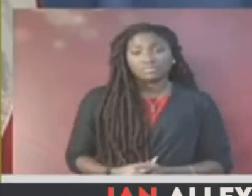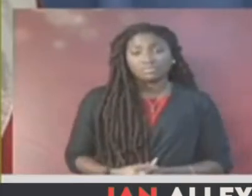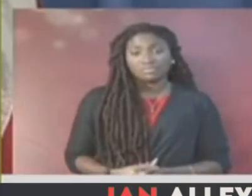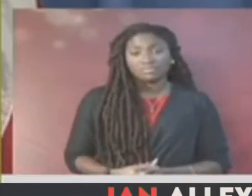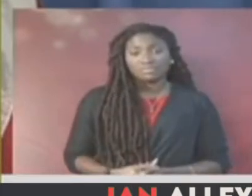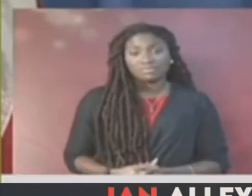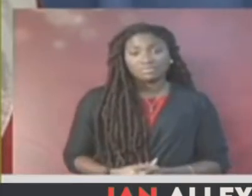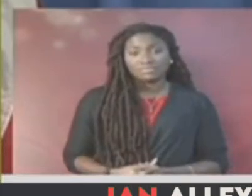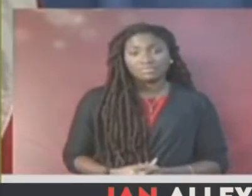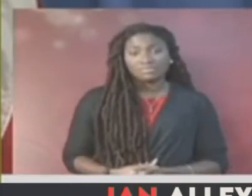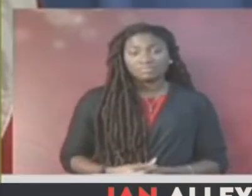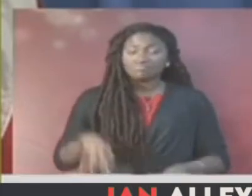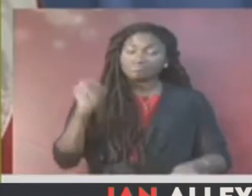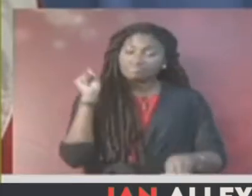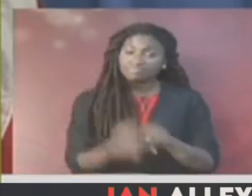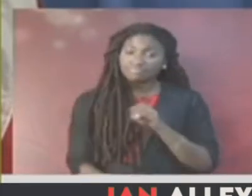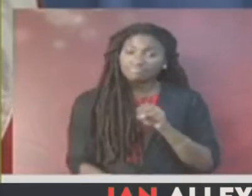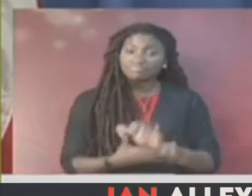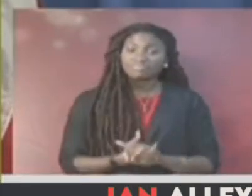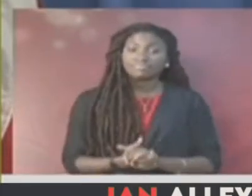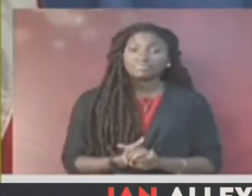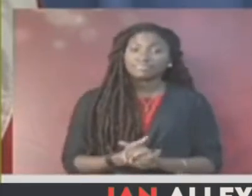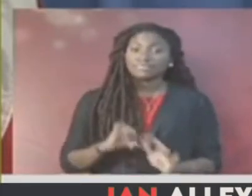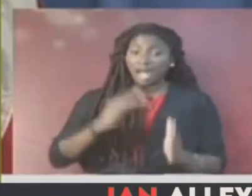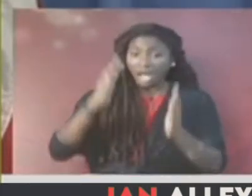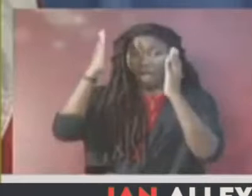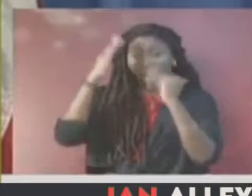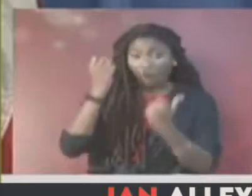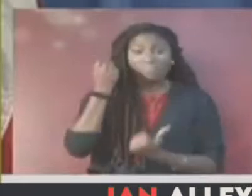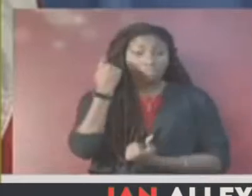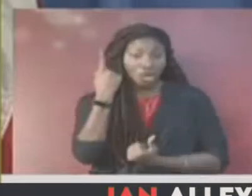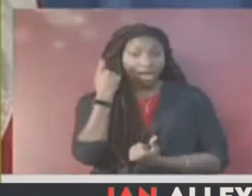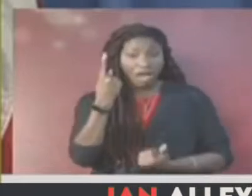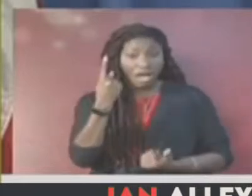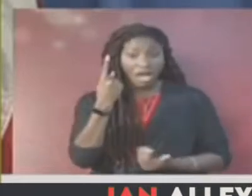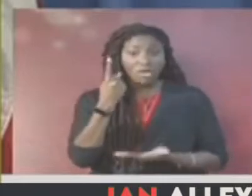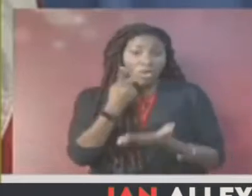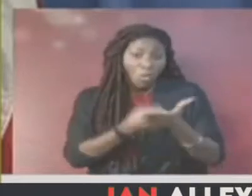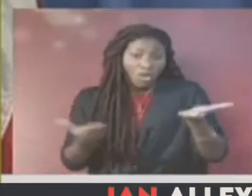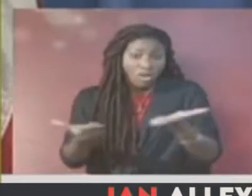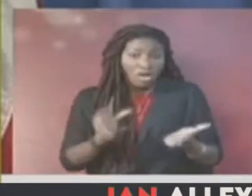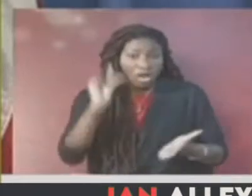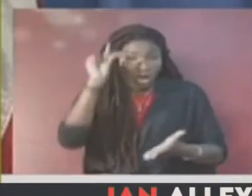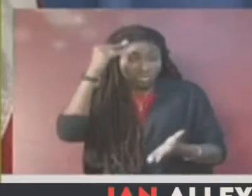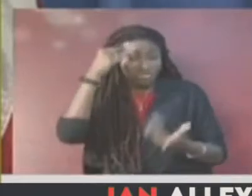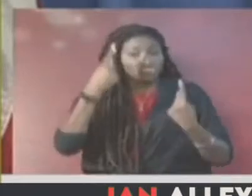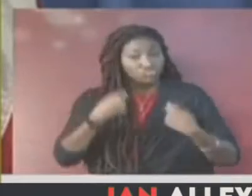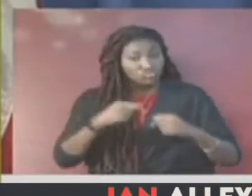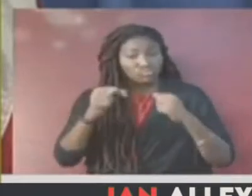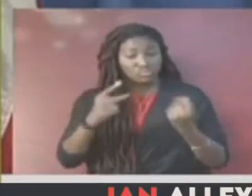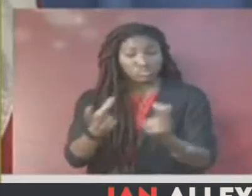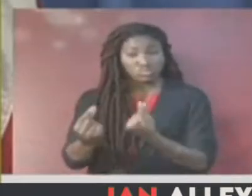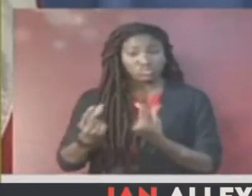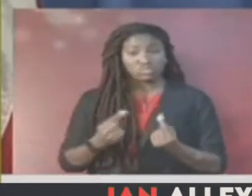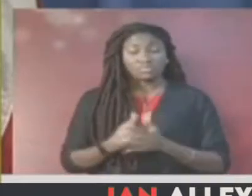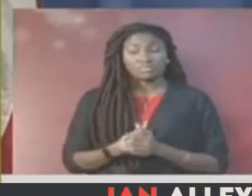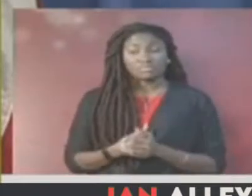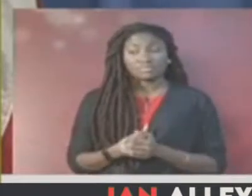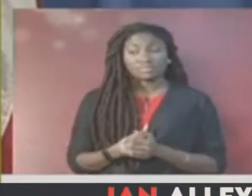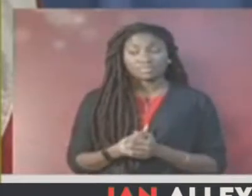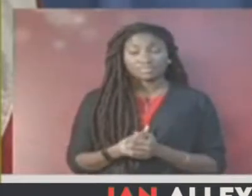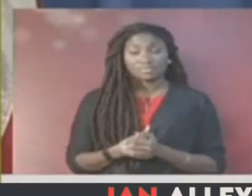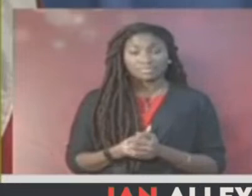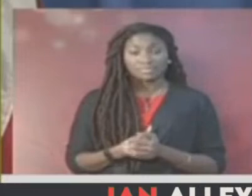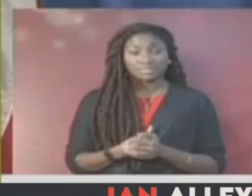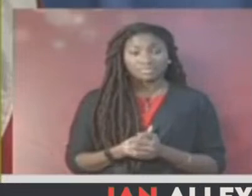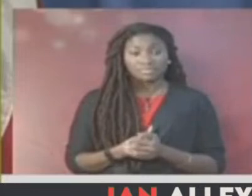Eh? So I hope you grasp what this government has been doing. We have been reluctantly interfering